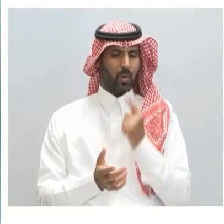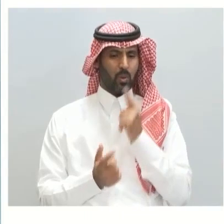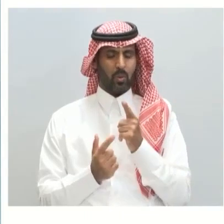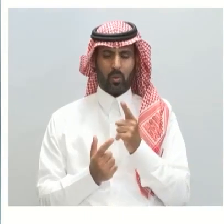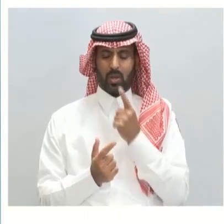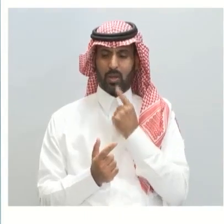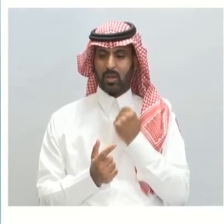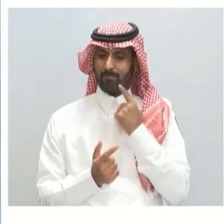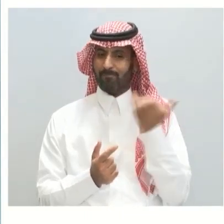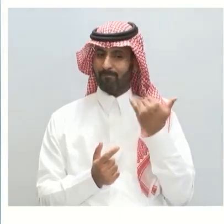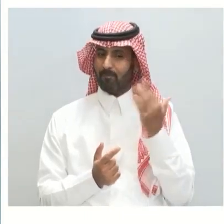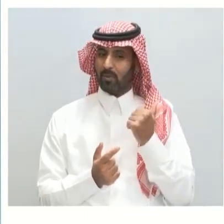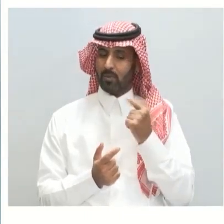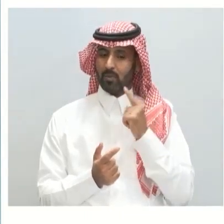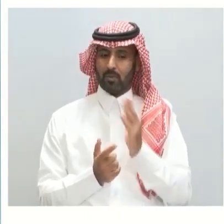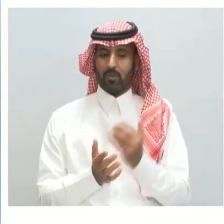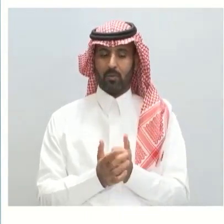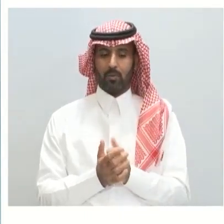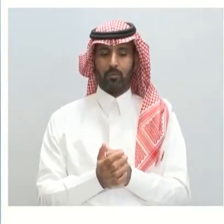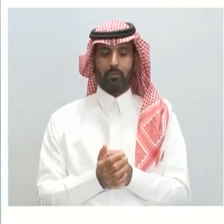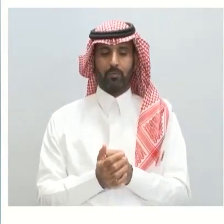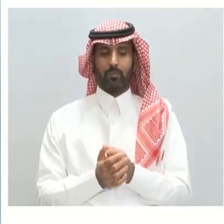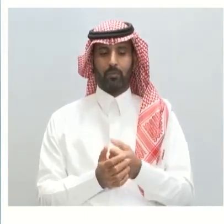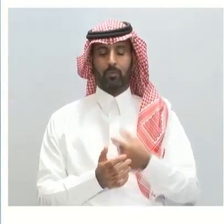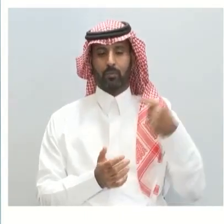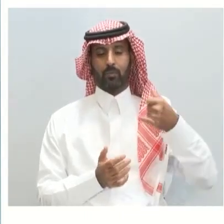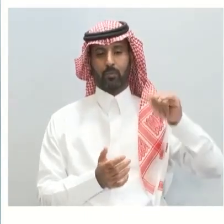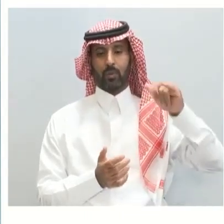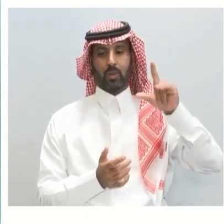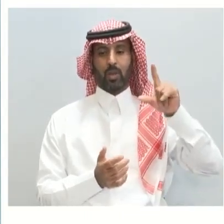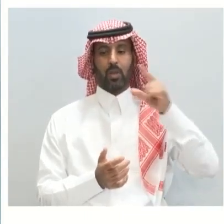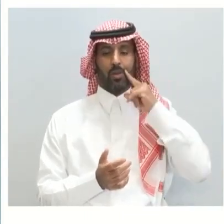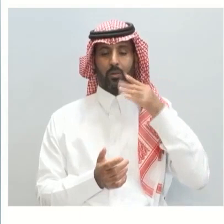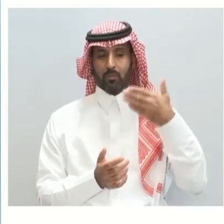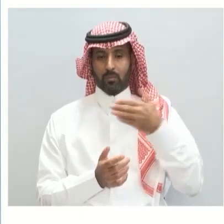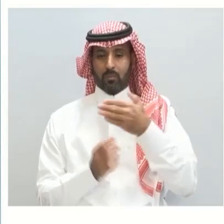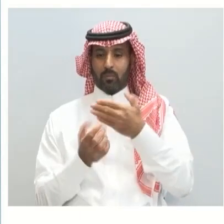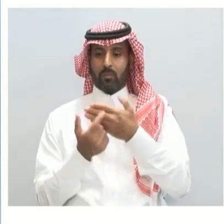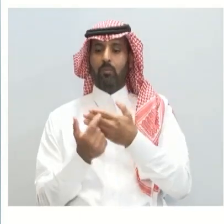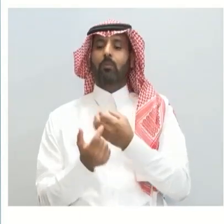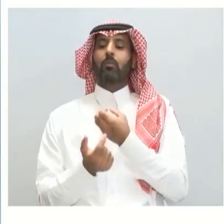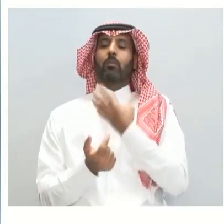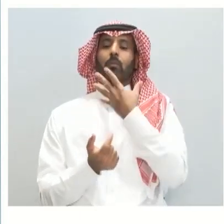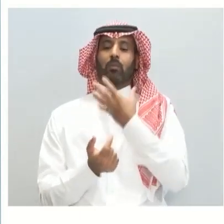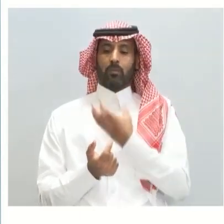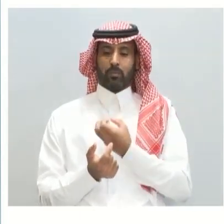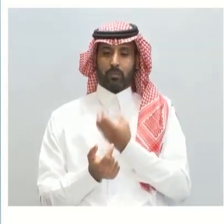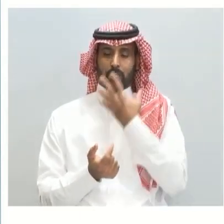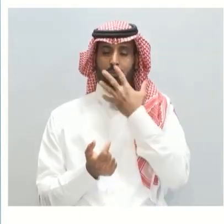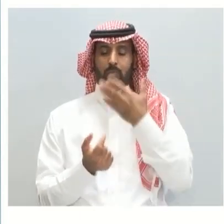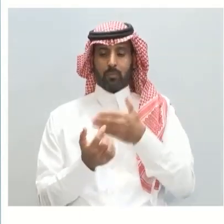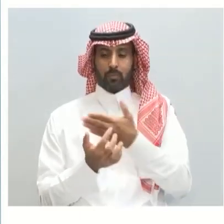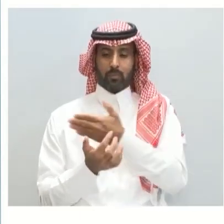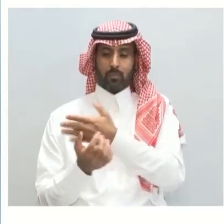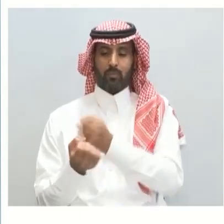it's not necessary, gill, in the fish, the part of their body that it's for